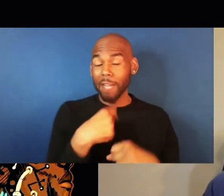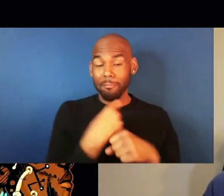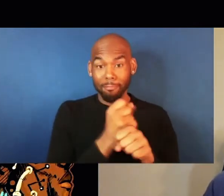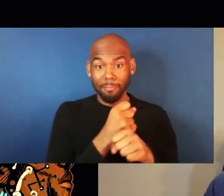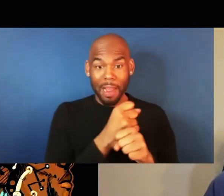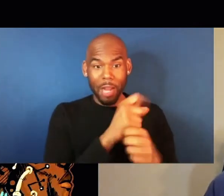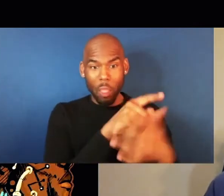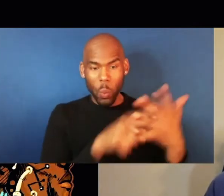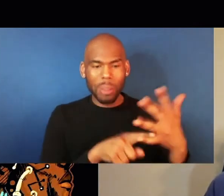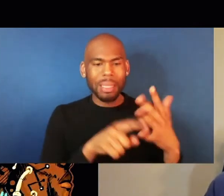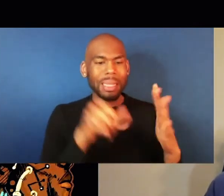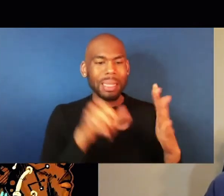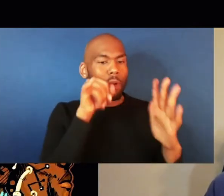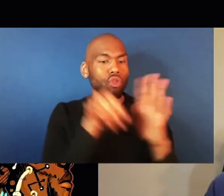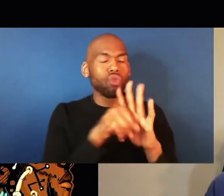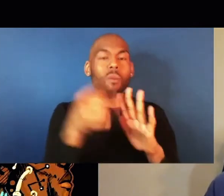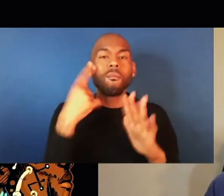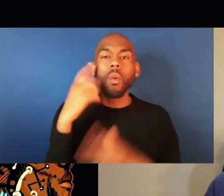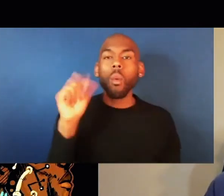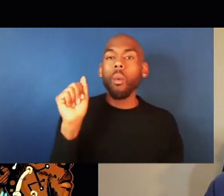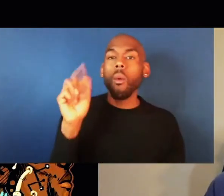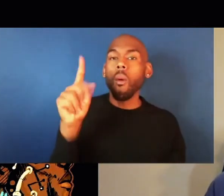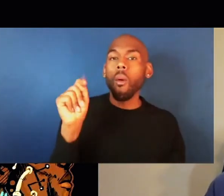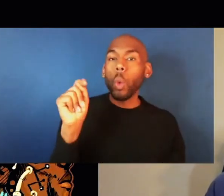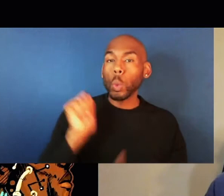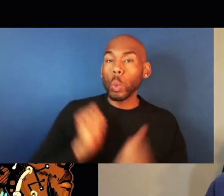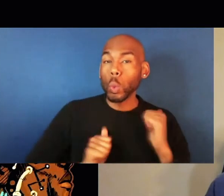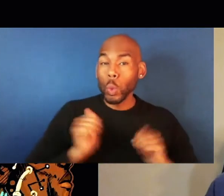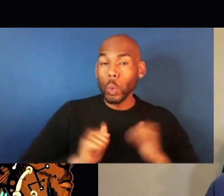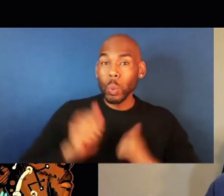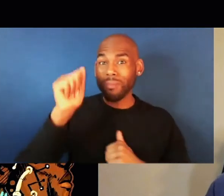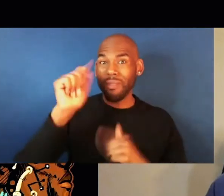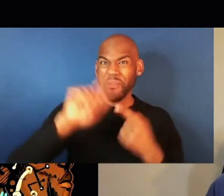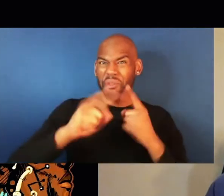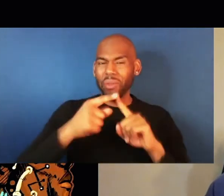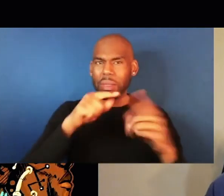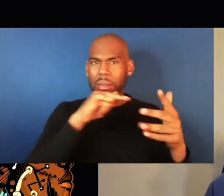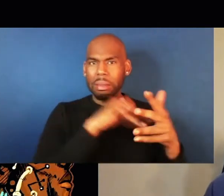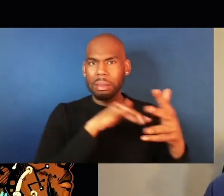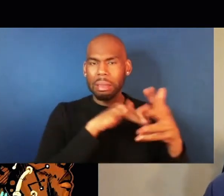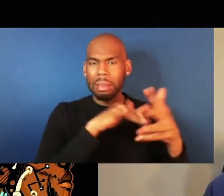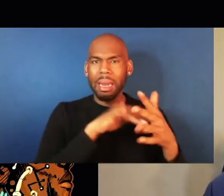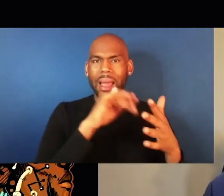so I did those images and I did them for an art show. And a friend of mine who